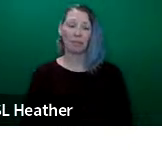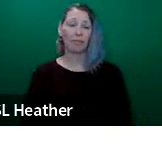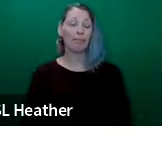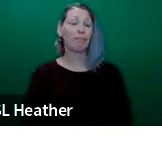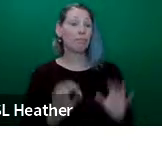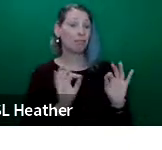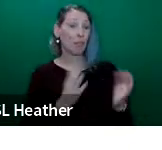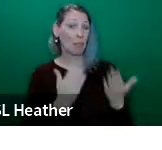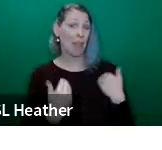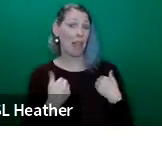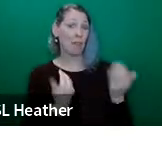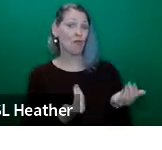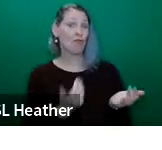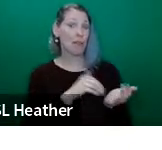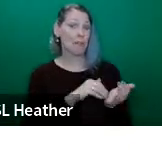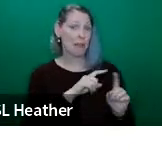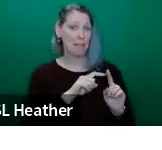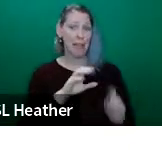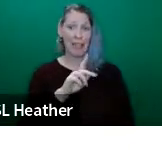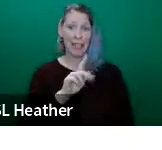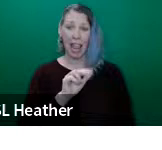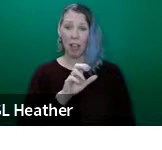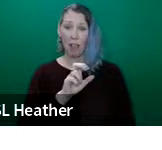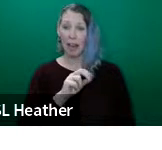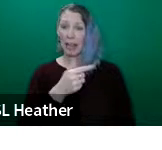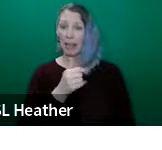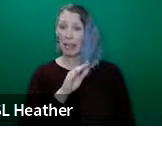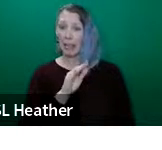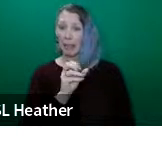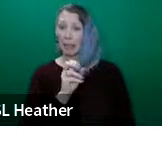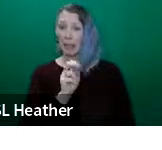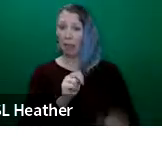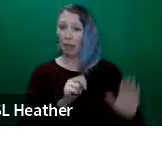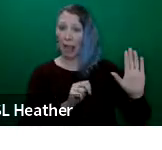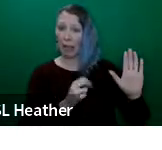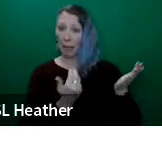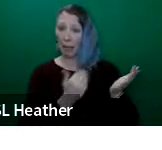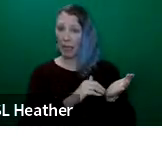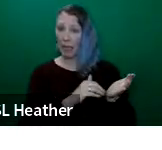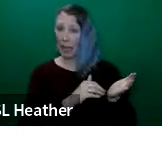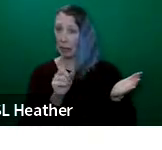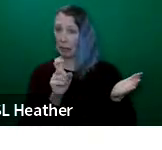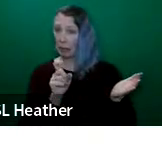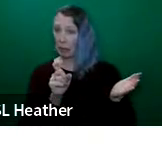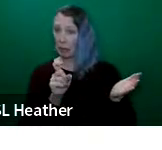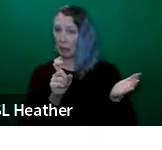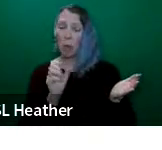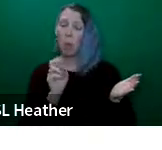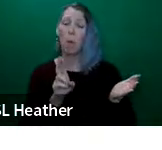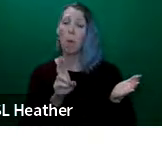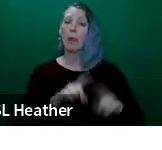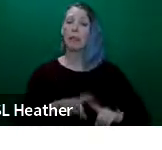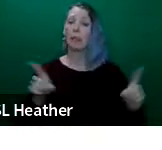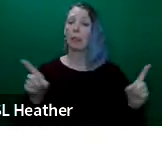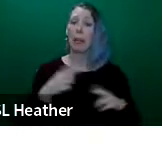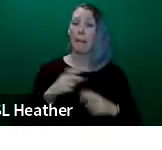And we might have a repeat, but Karen Gibson has her hand up as well. So let's see if that is a repeat or if it's just a different